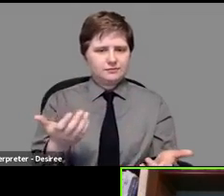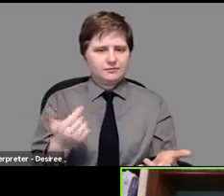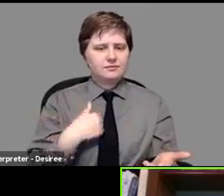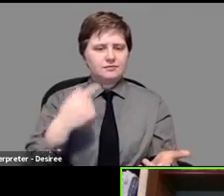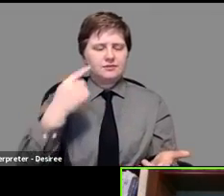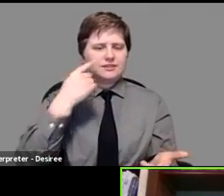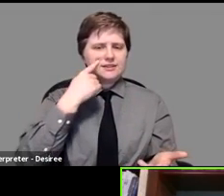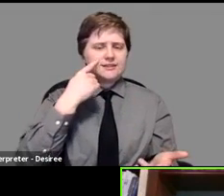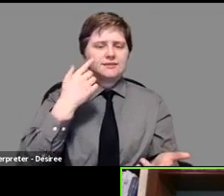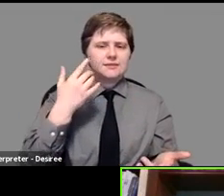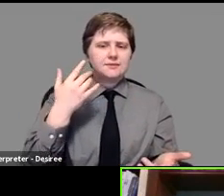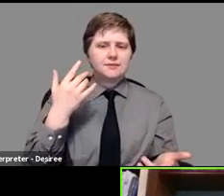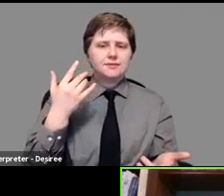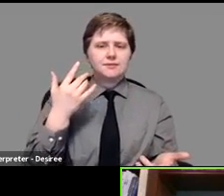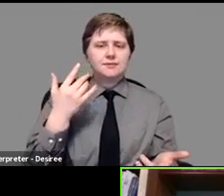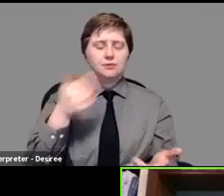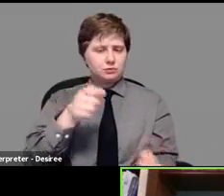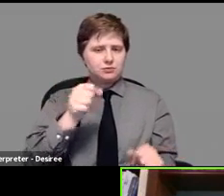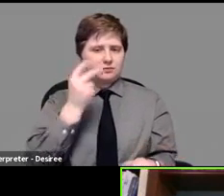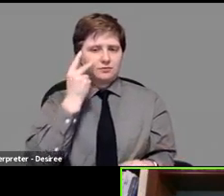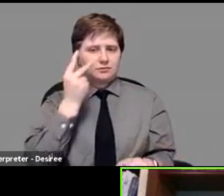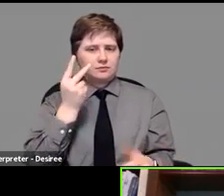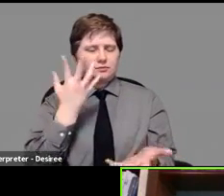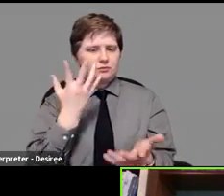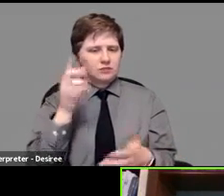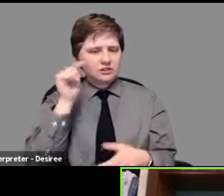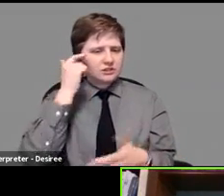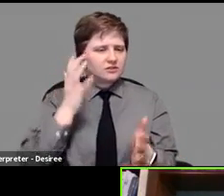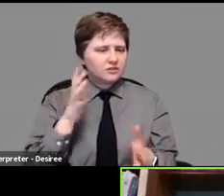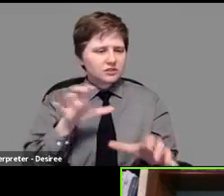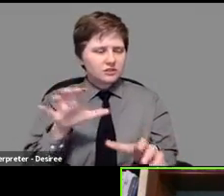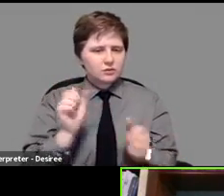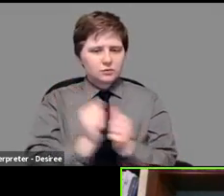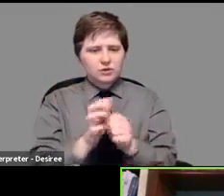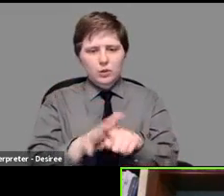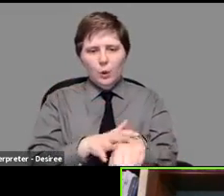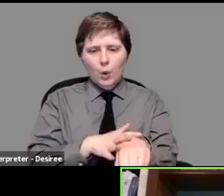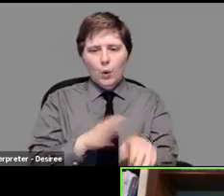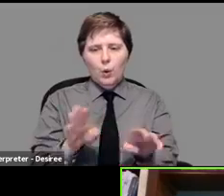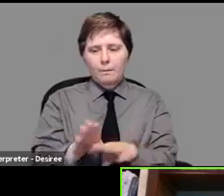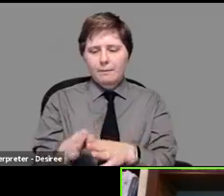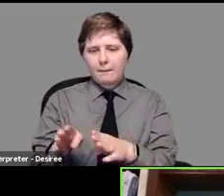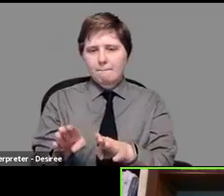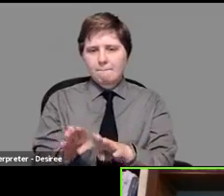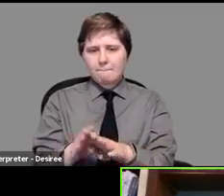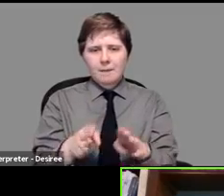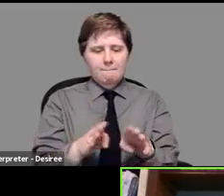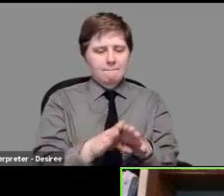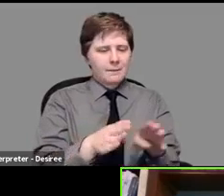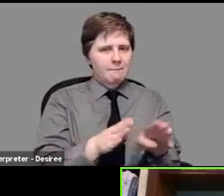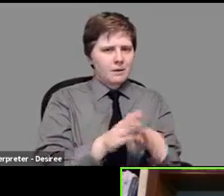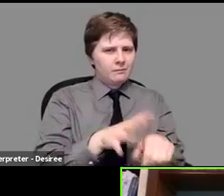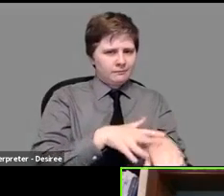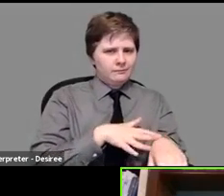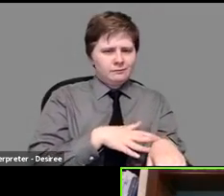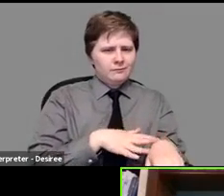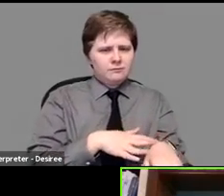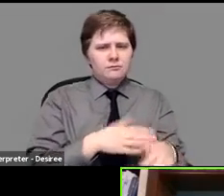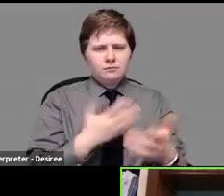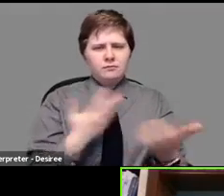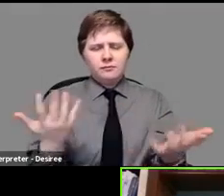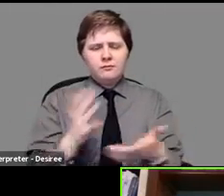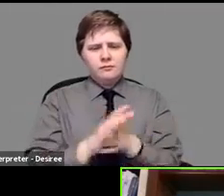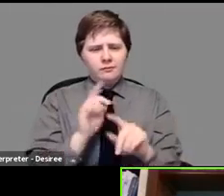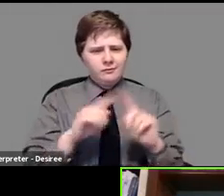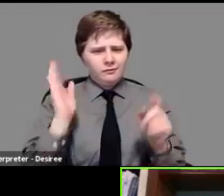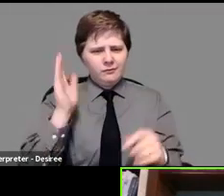that as you can tell by what the governor has done with slowly opening up the economy, things are going to be different until they